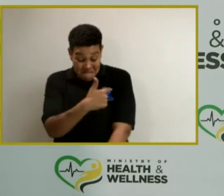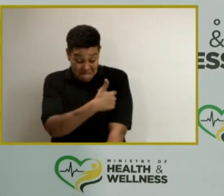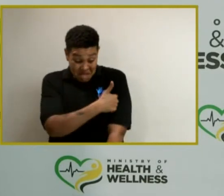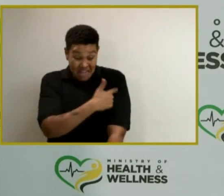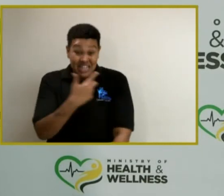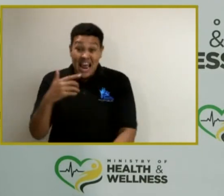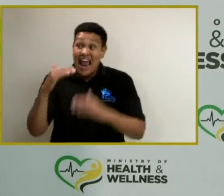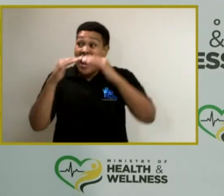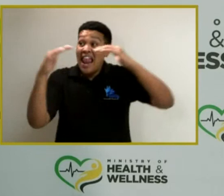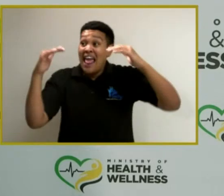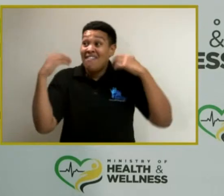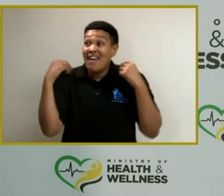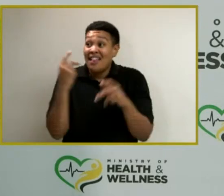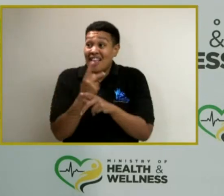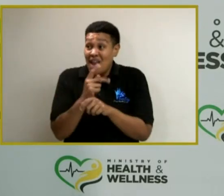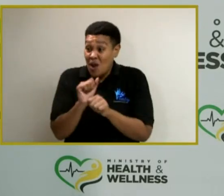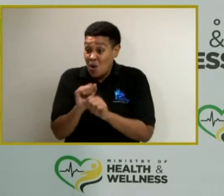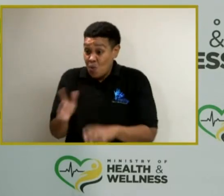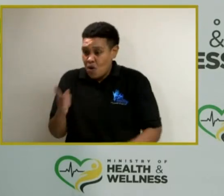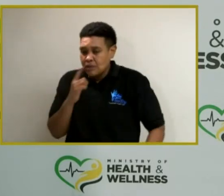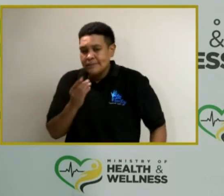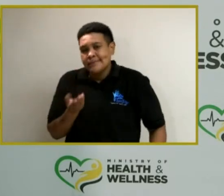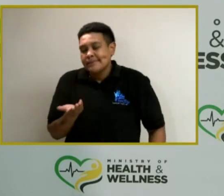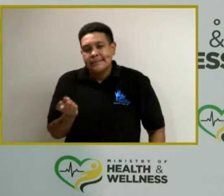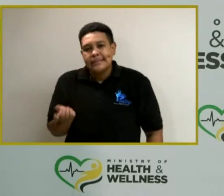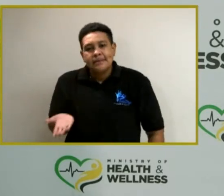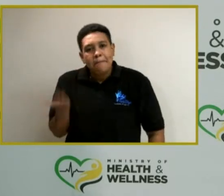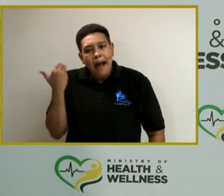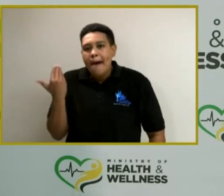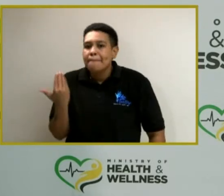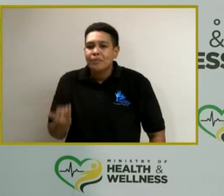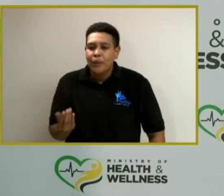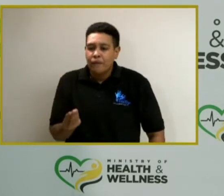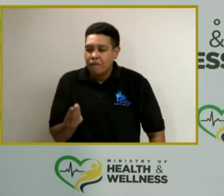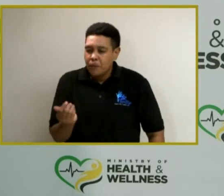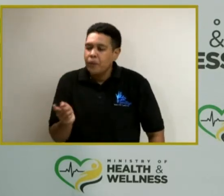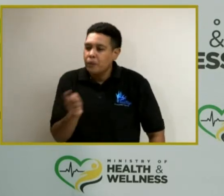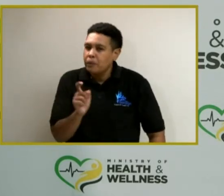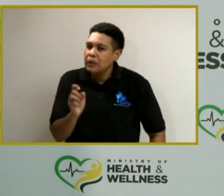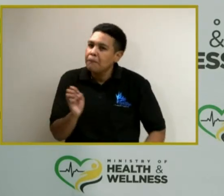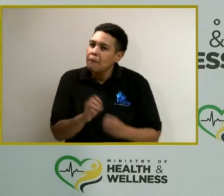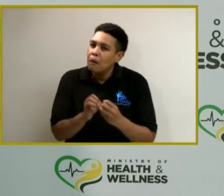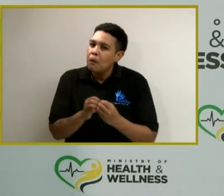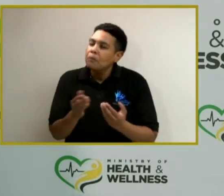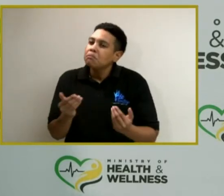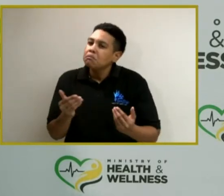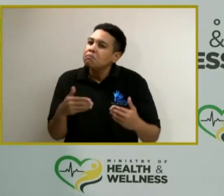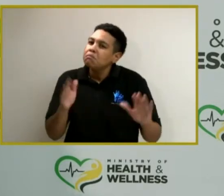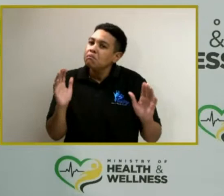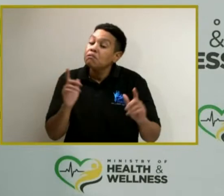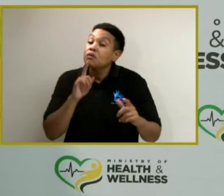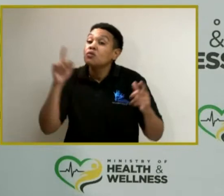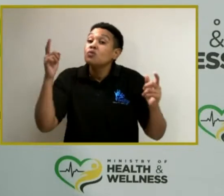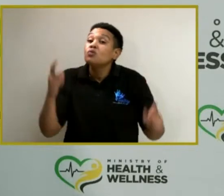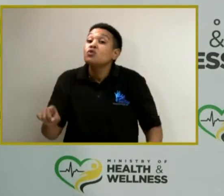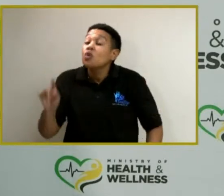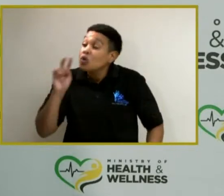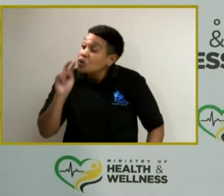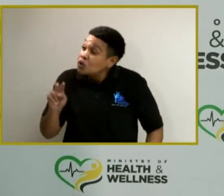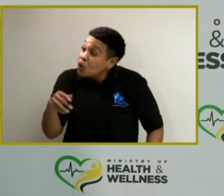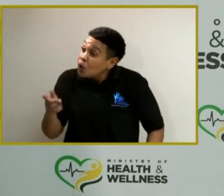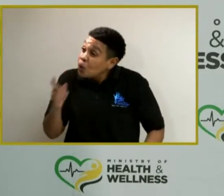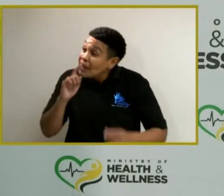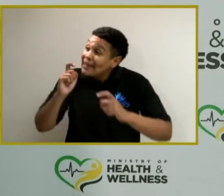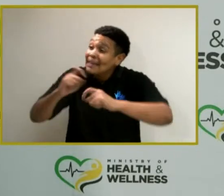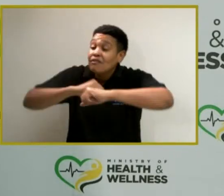our healthcare workers we would like to see increase from where it is, and as a result of that, giving